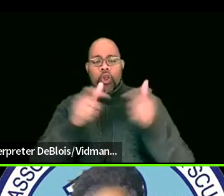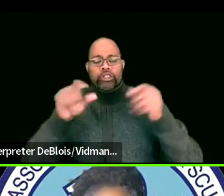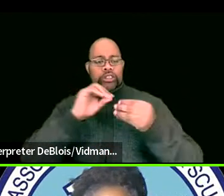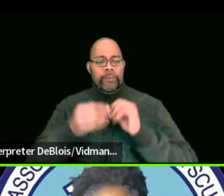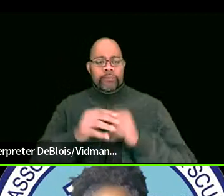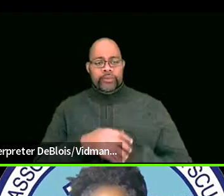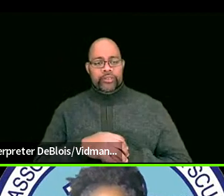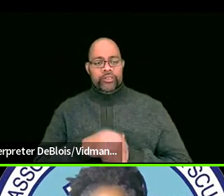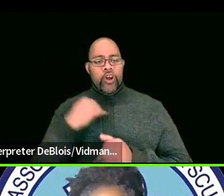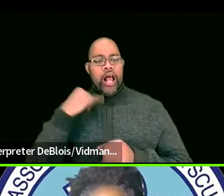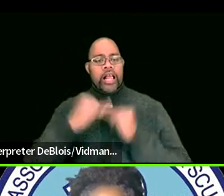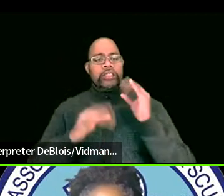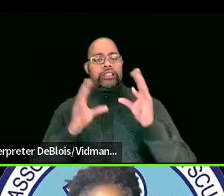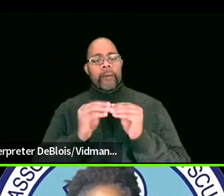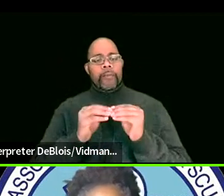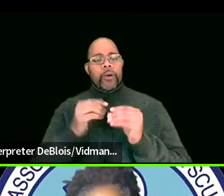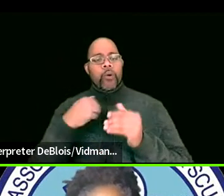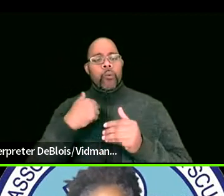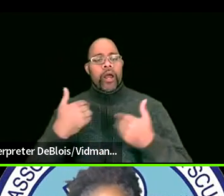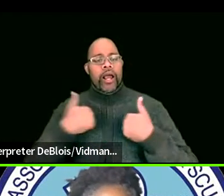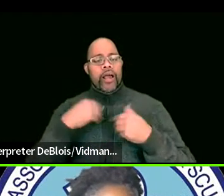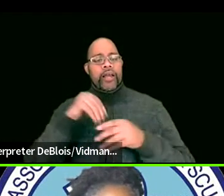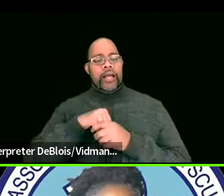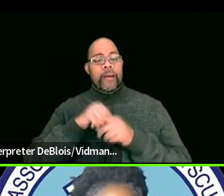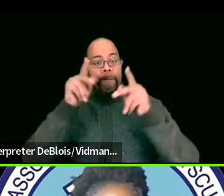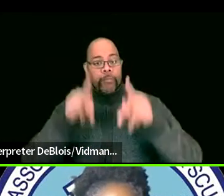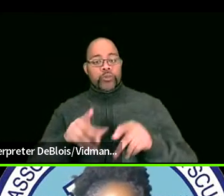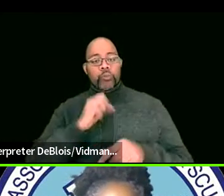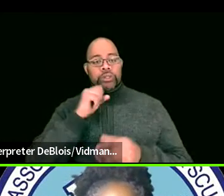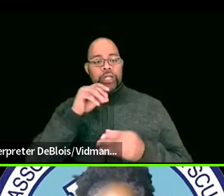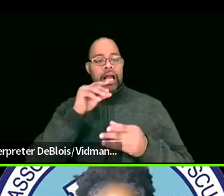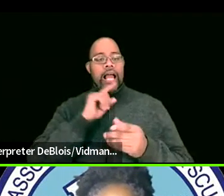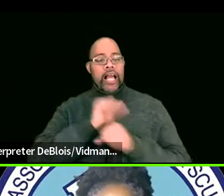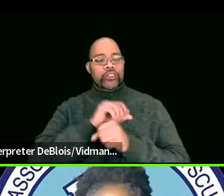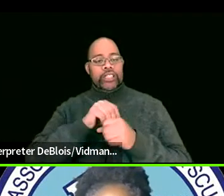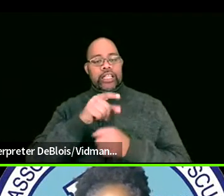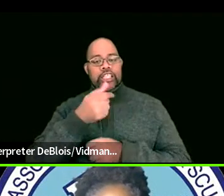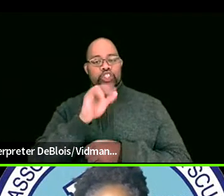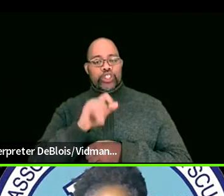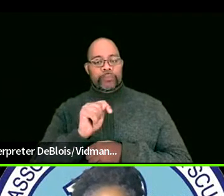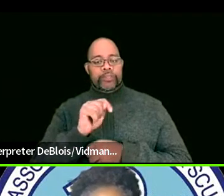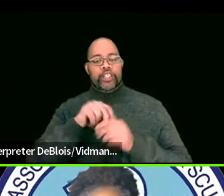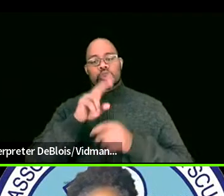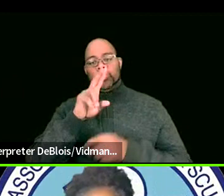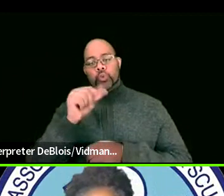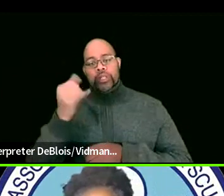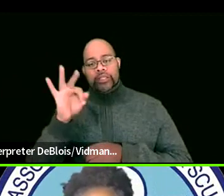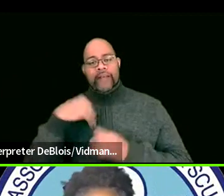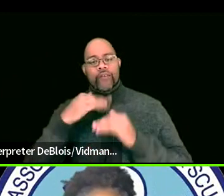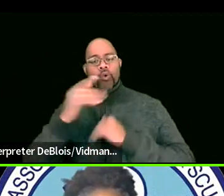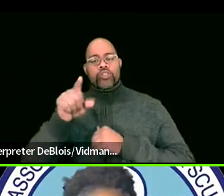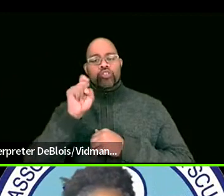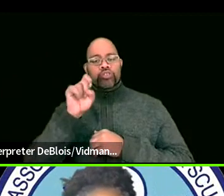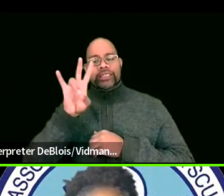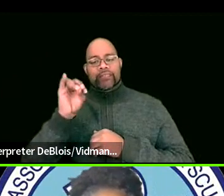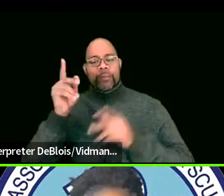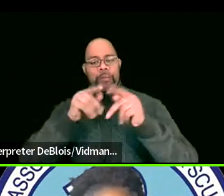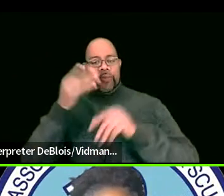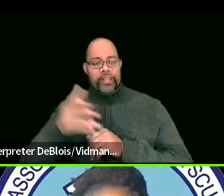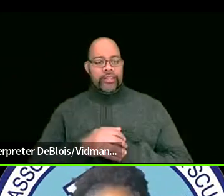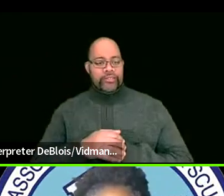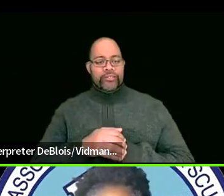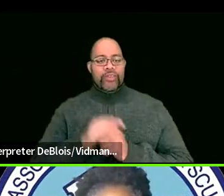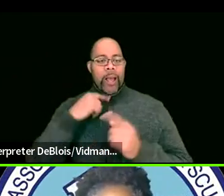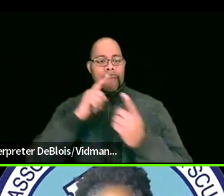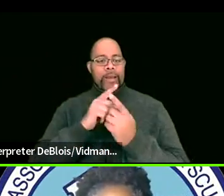numbers. Our last summit that we held that was in person was actually in Egypt in 2019. We had over 170 people there. Yeah, that's where I